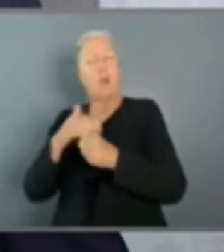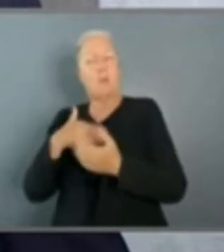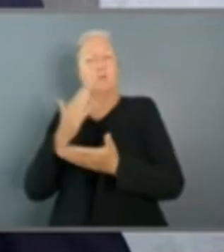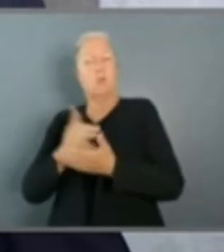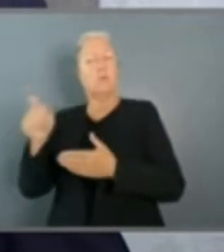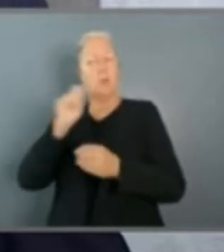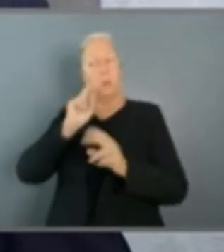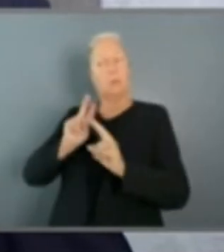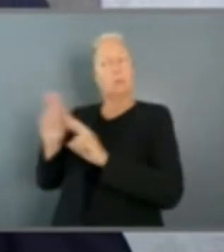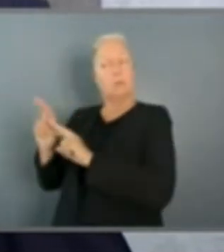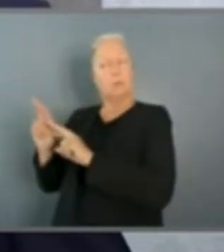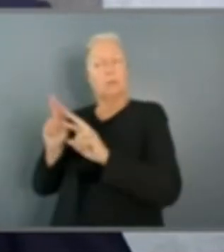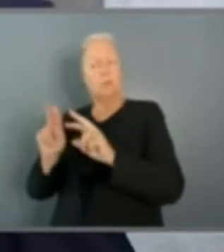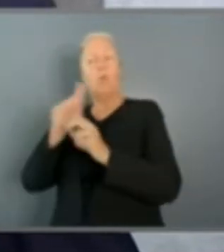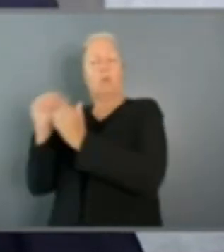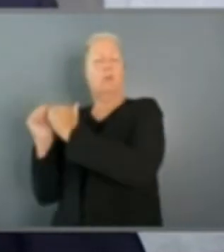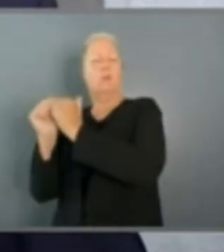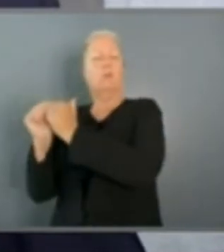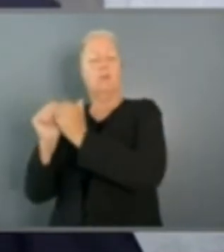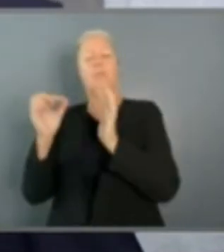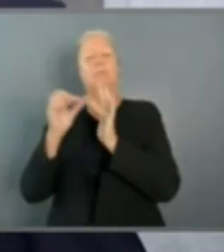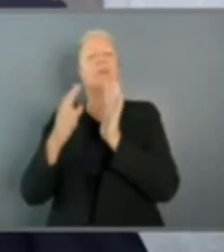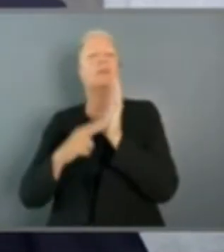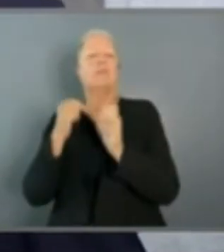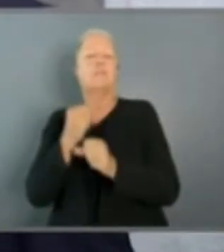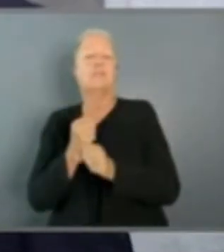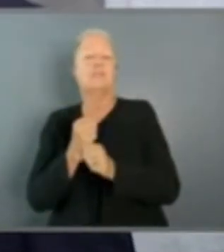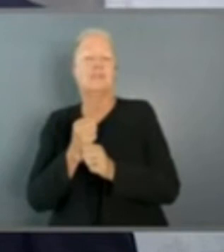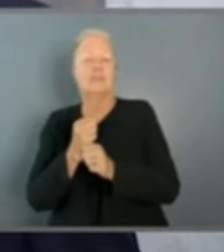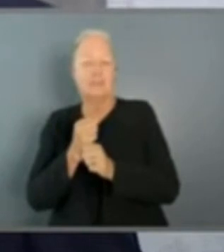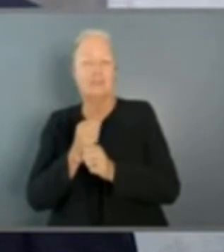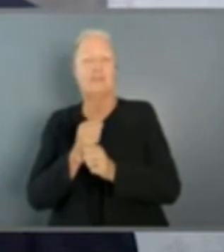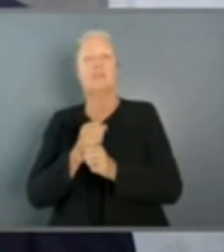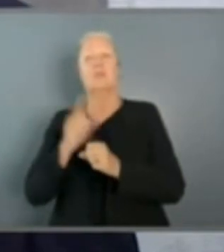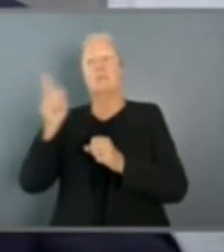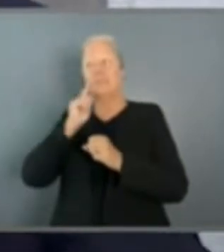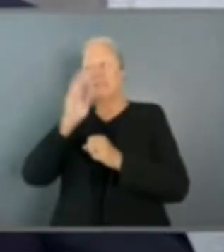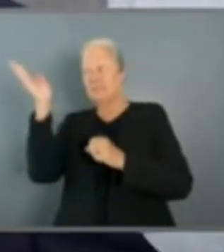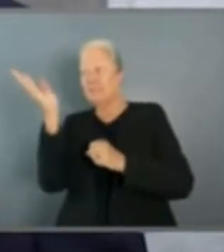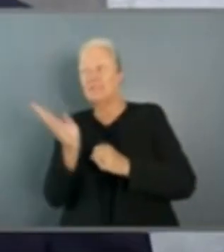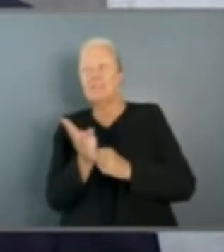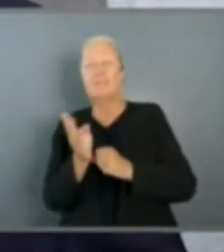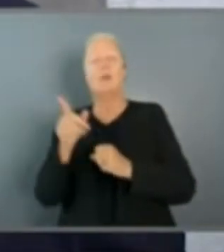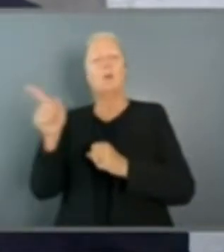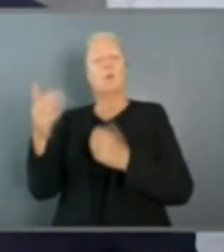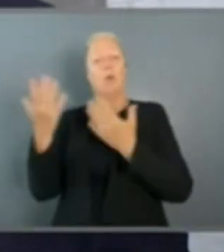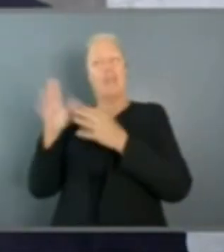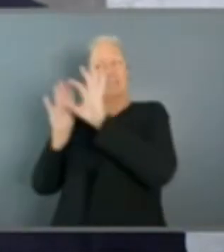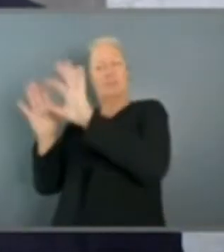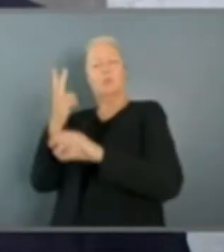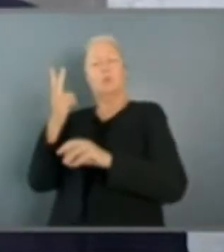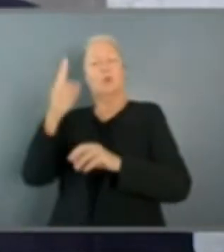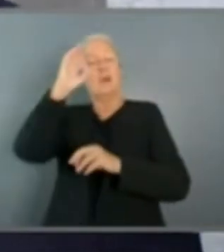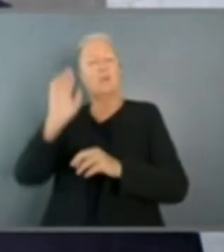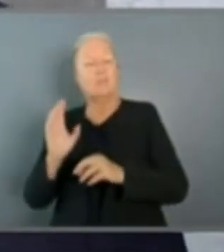closely and working closely with the Papua New Guinean government. I mean, the terrain along that border is not like you'd compare to, say, the Western Australian